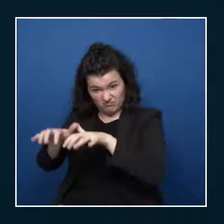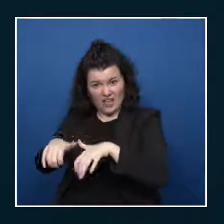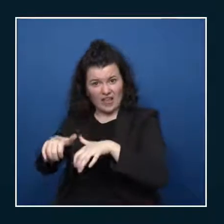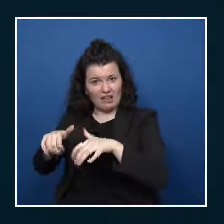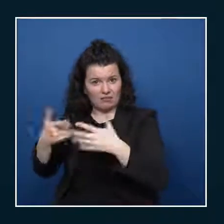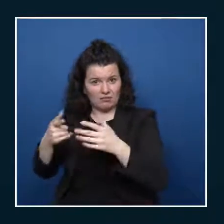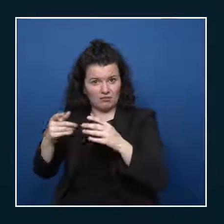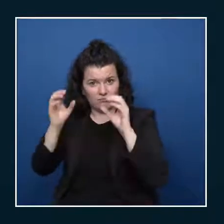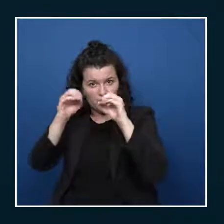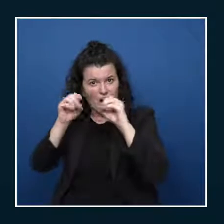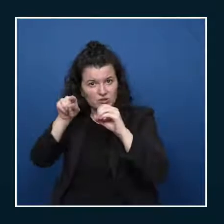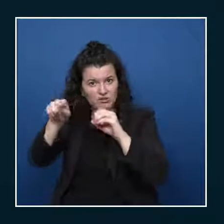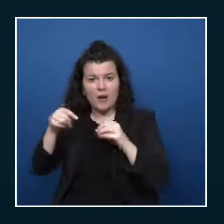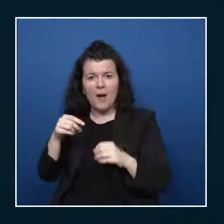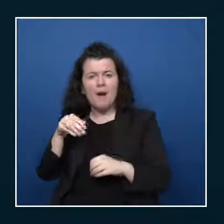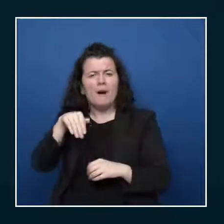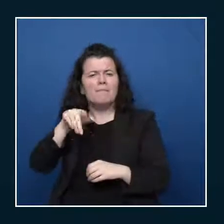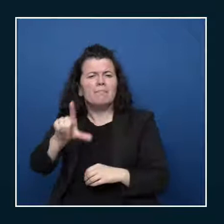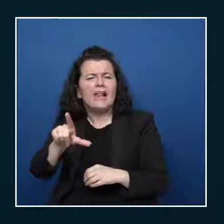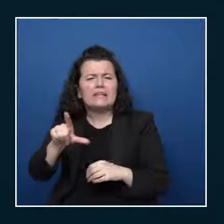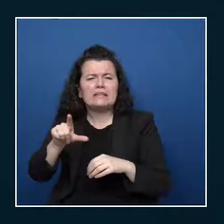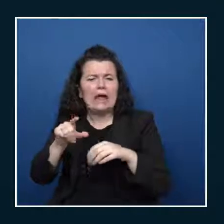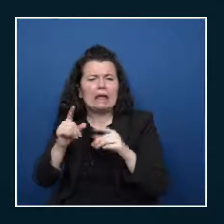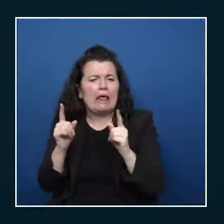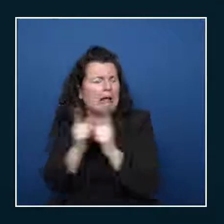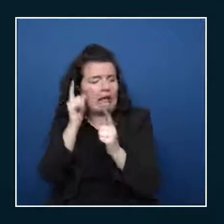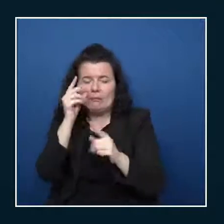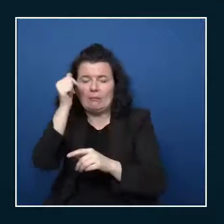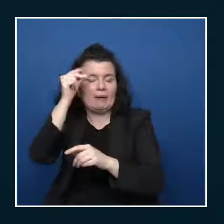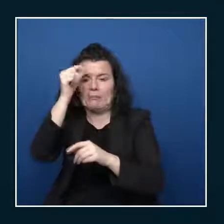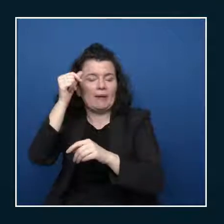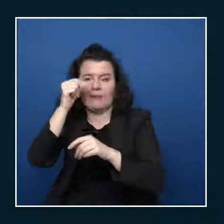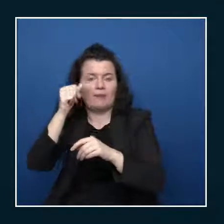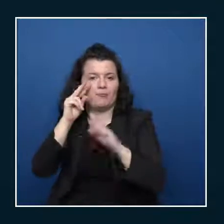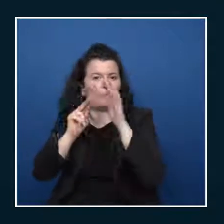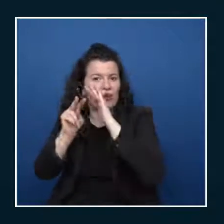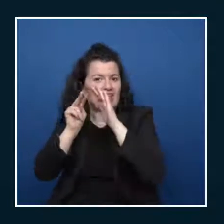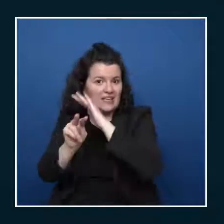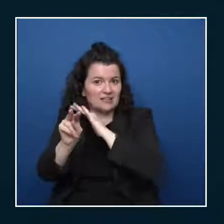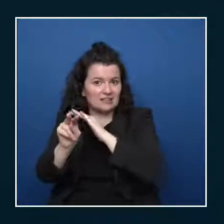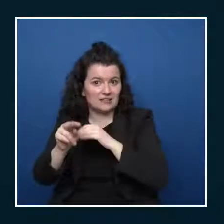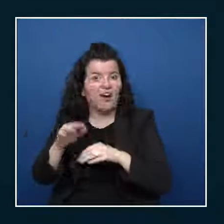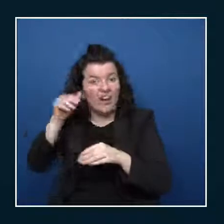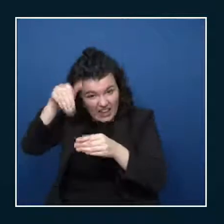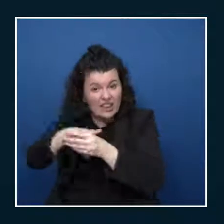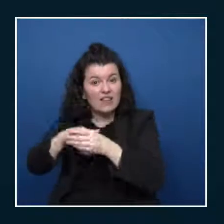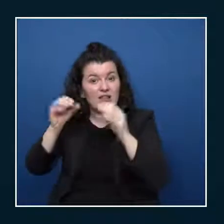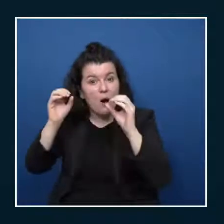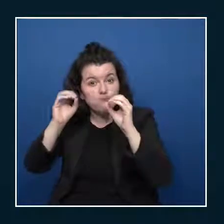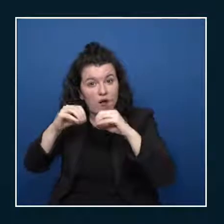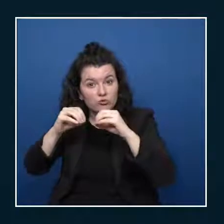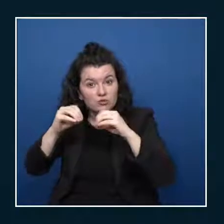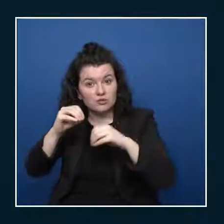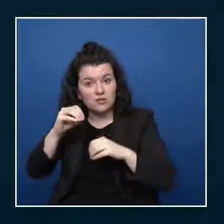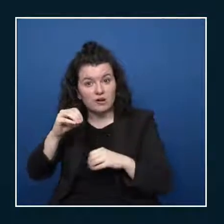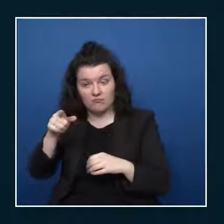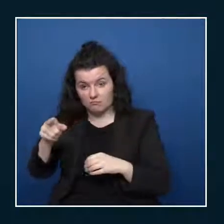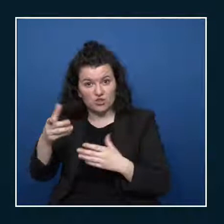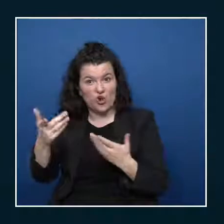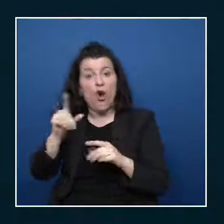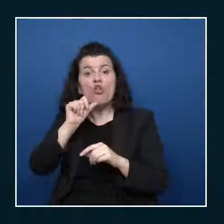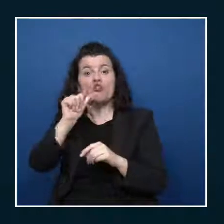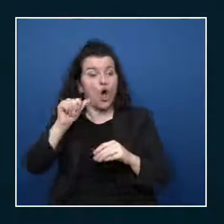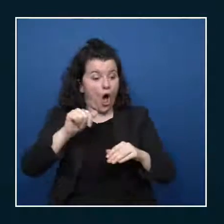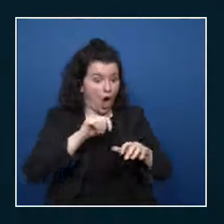every 100 milliseconds. It predicts, and it does it inside the browser. Yeah. It's not even. It's on the client side. It's Yep. the model.